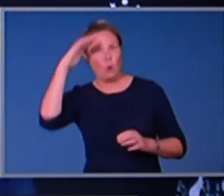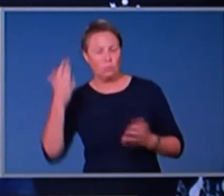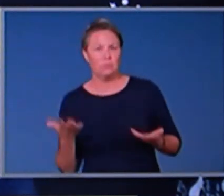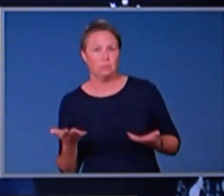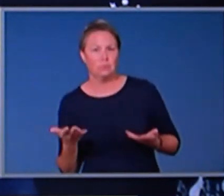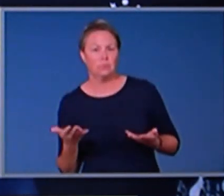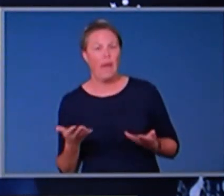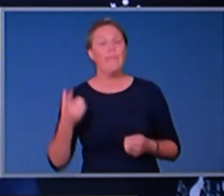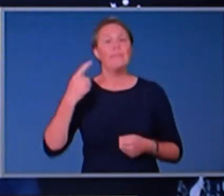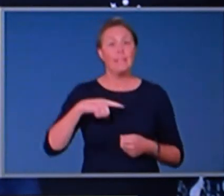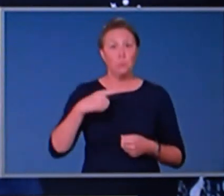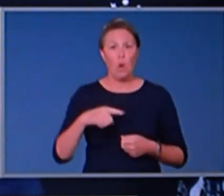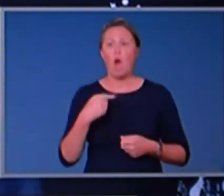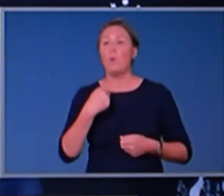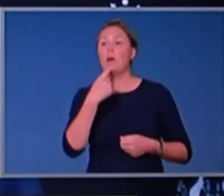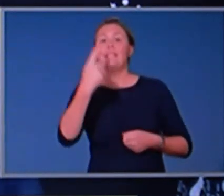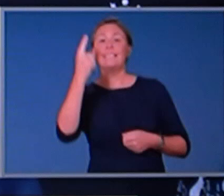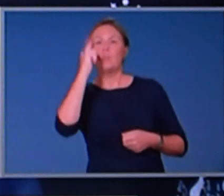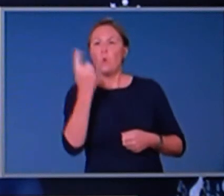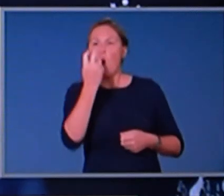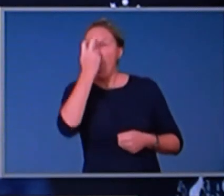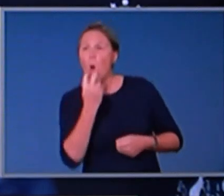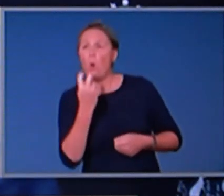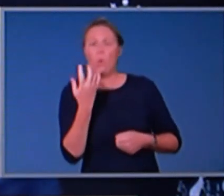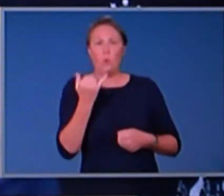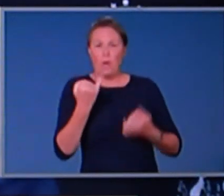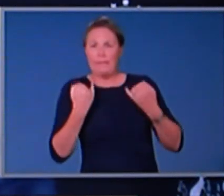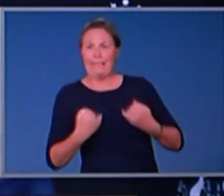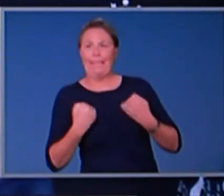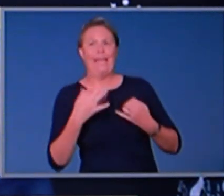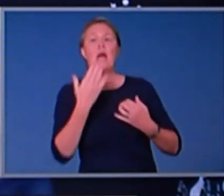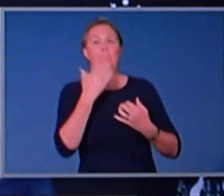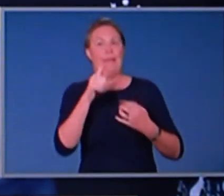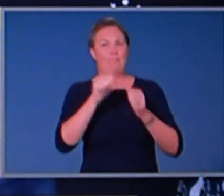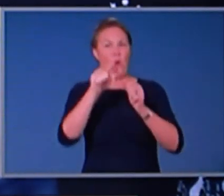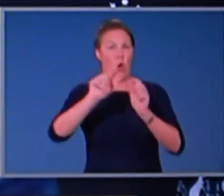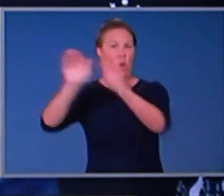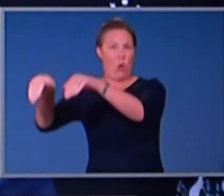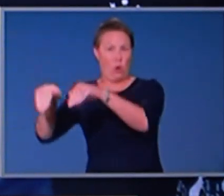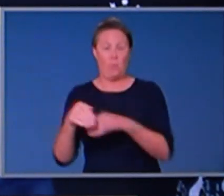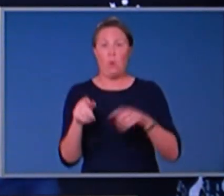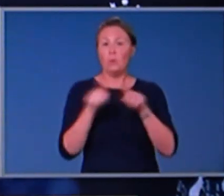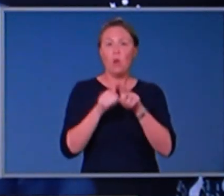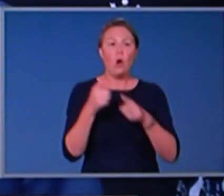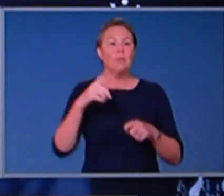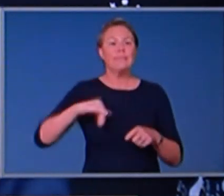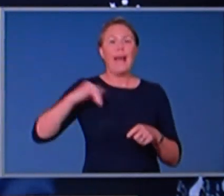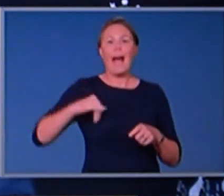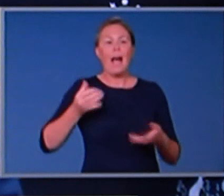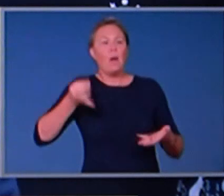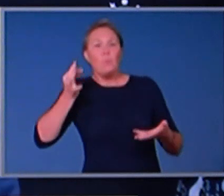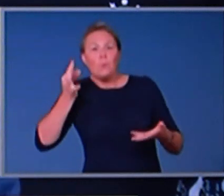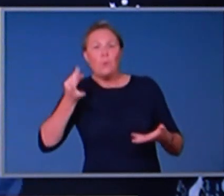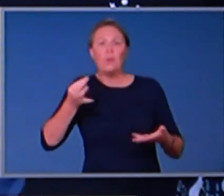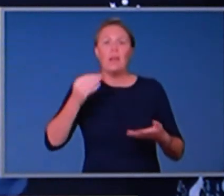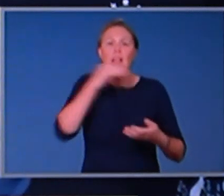teachers out of the school environment, practicing good distancing in the staff room, practicing good practices when